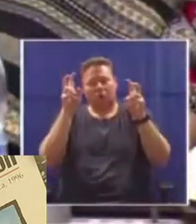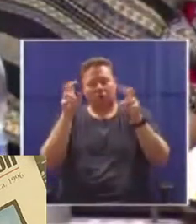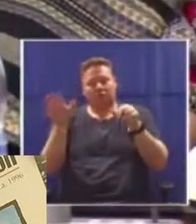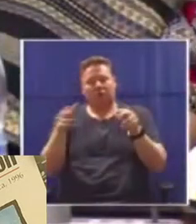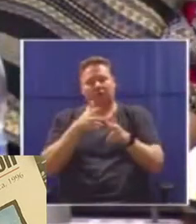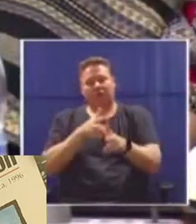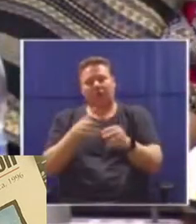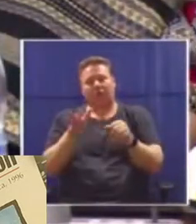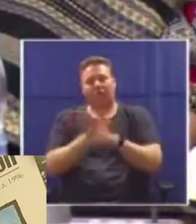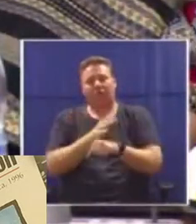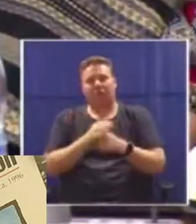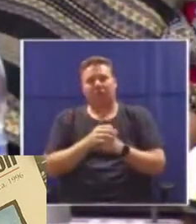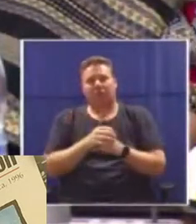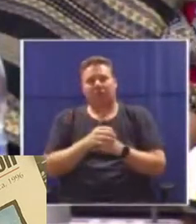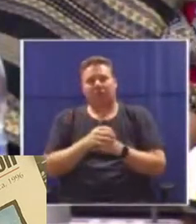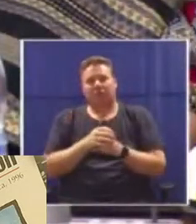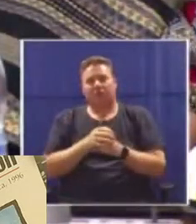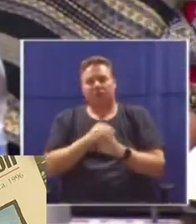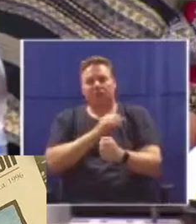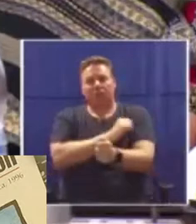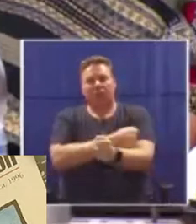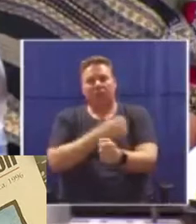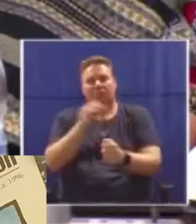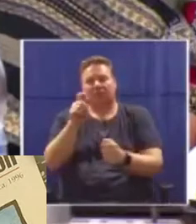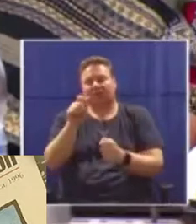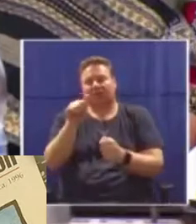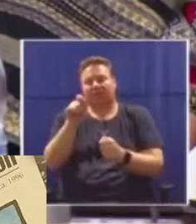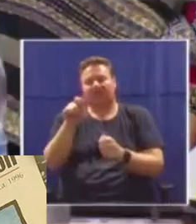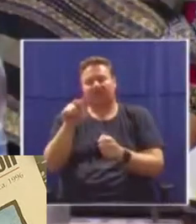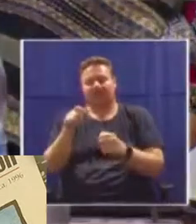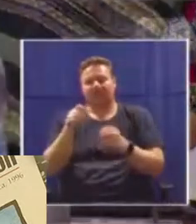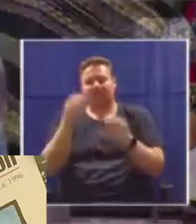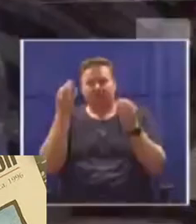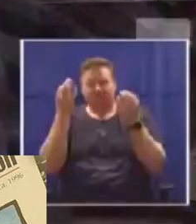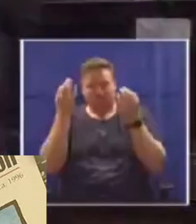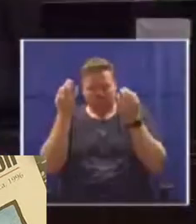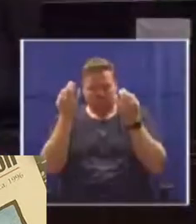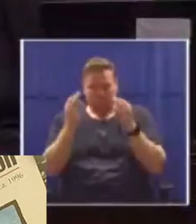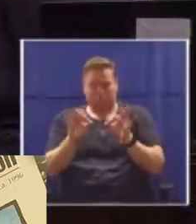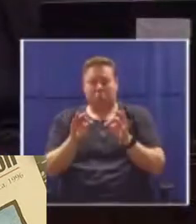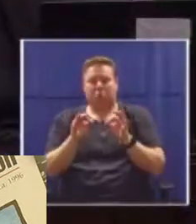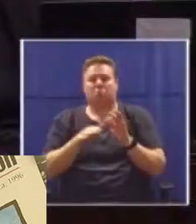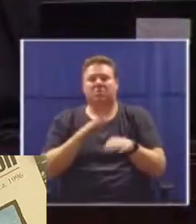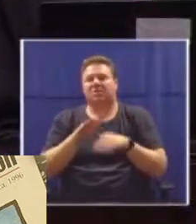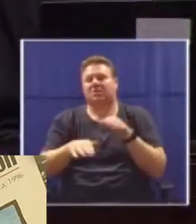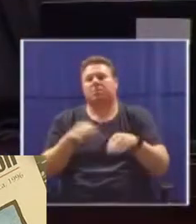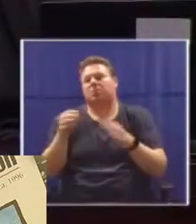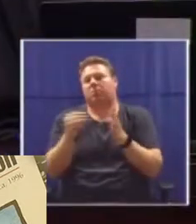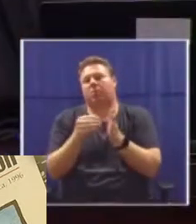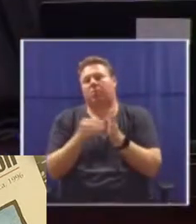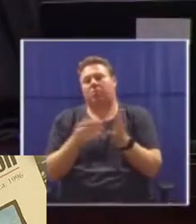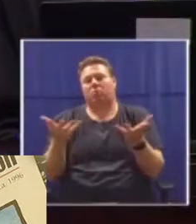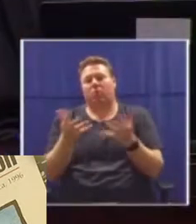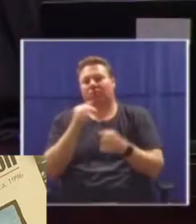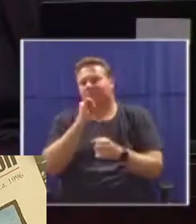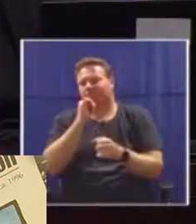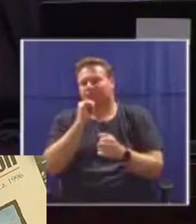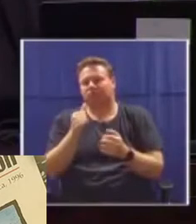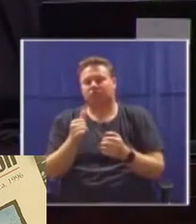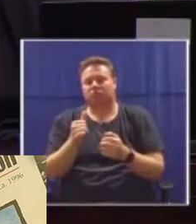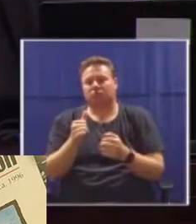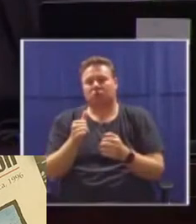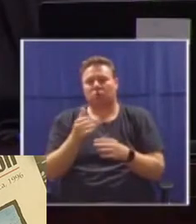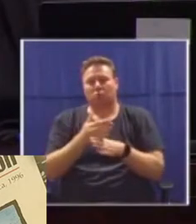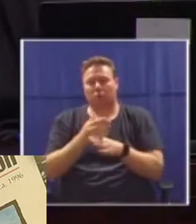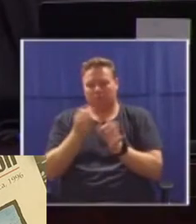empowerment of the TAT to take appropriate steps where its rulings are not implemented and to